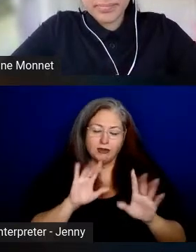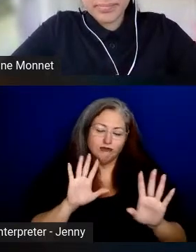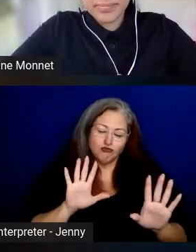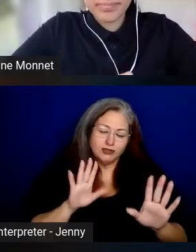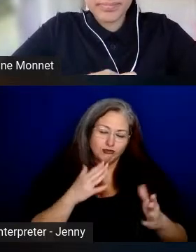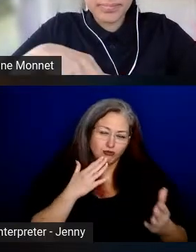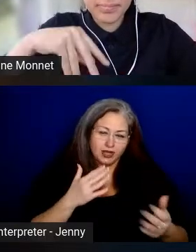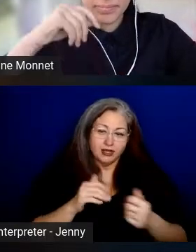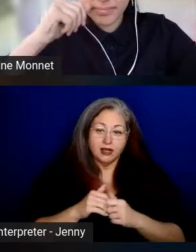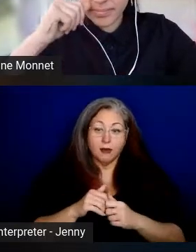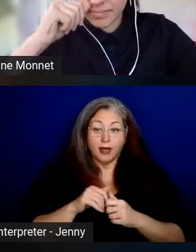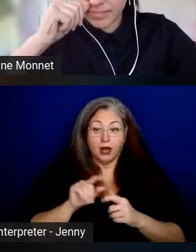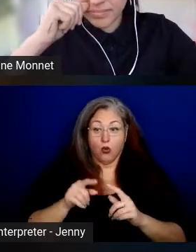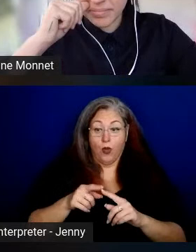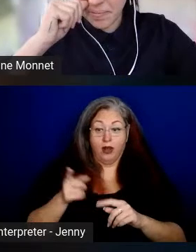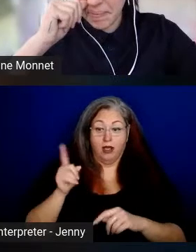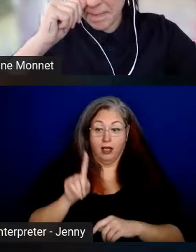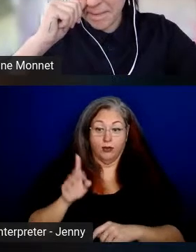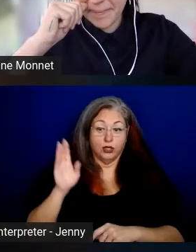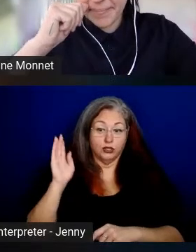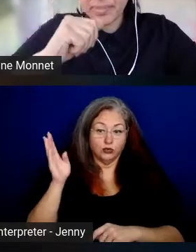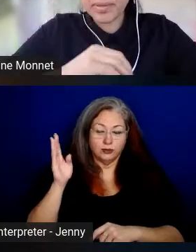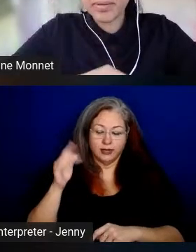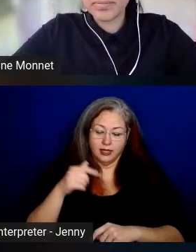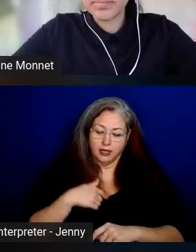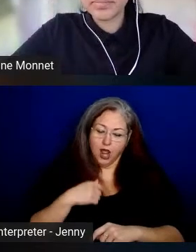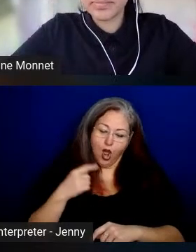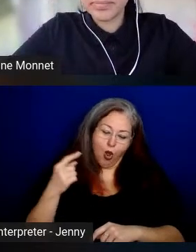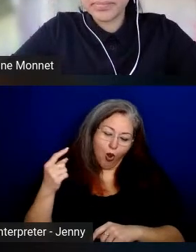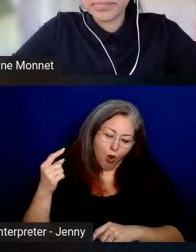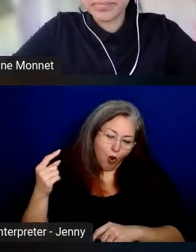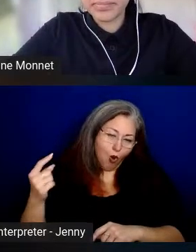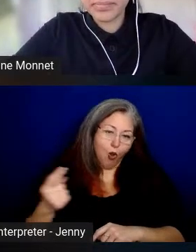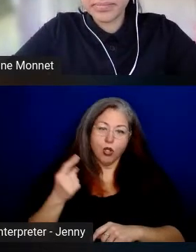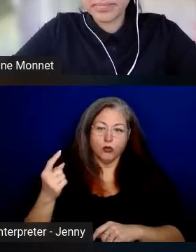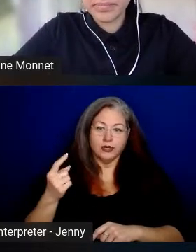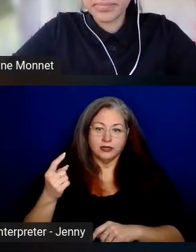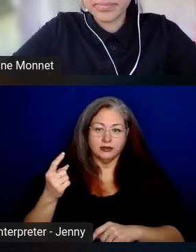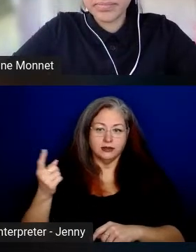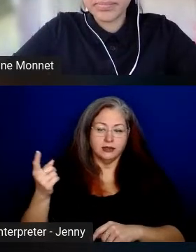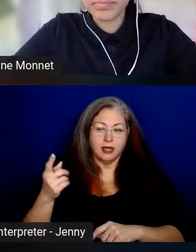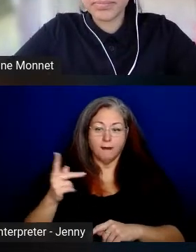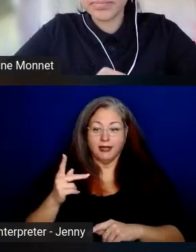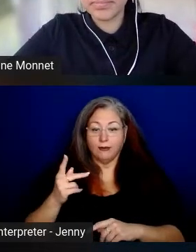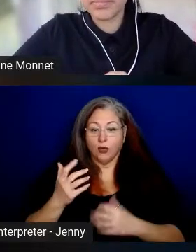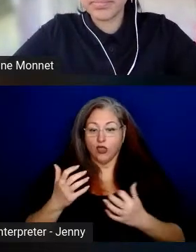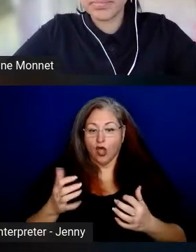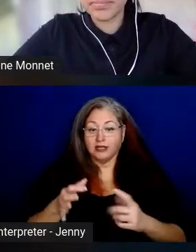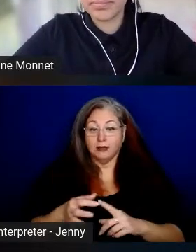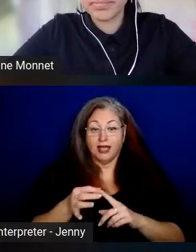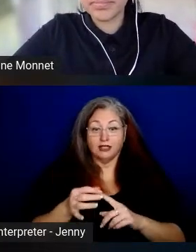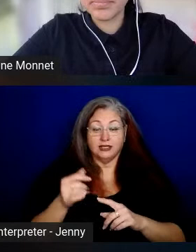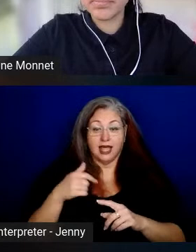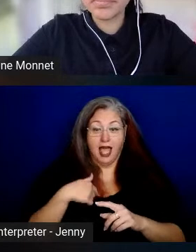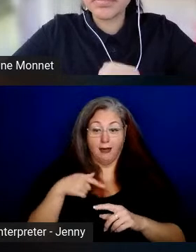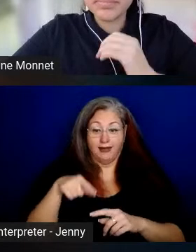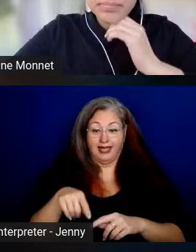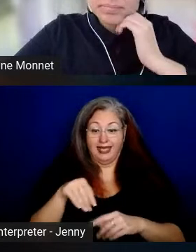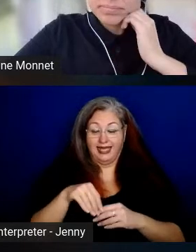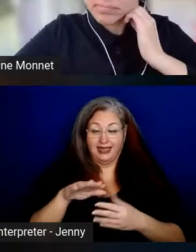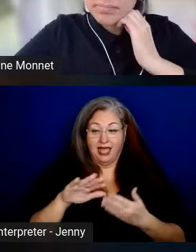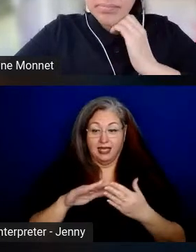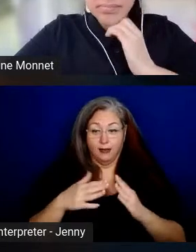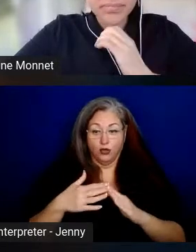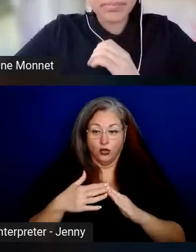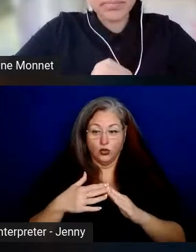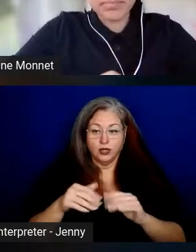when I speak, I always have people in audiences, especially when I'm in community. That's something that